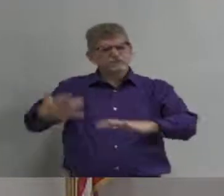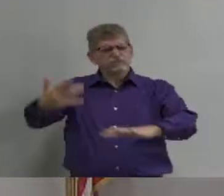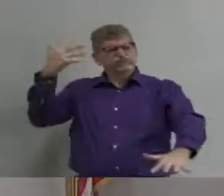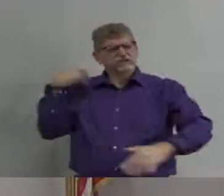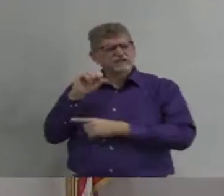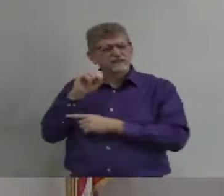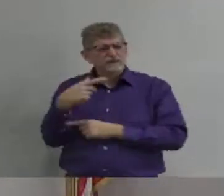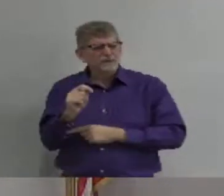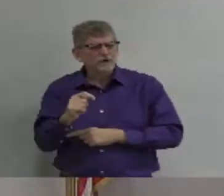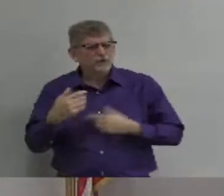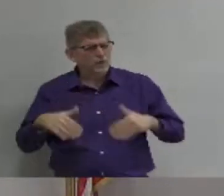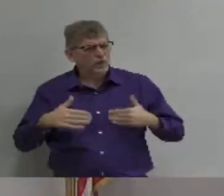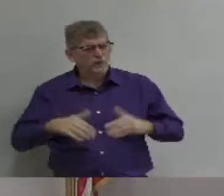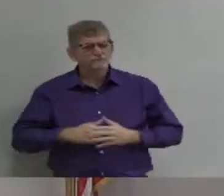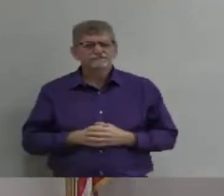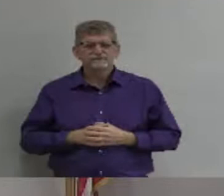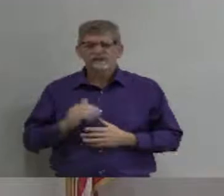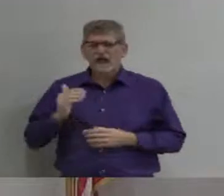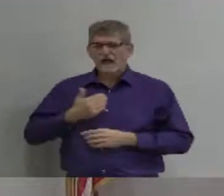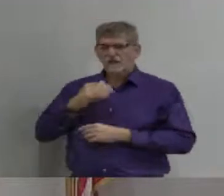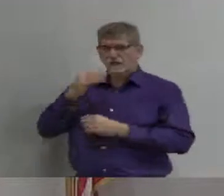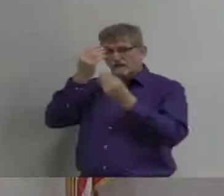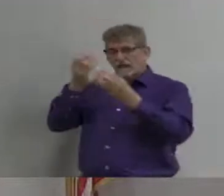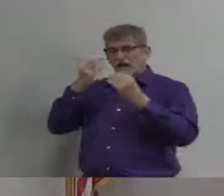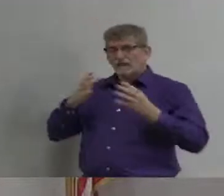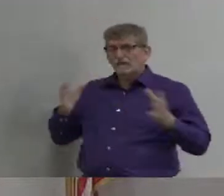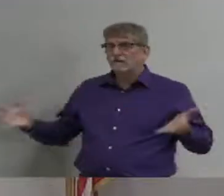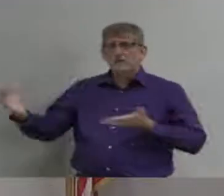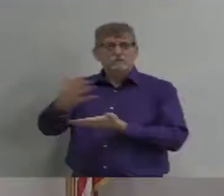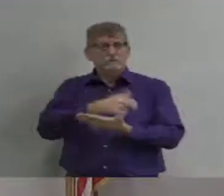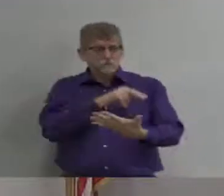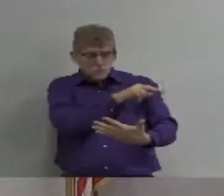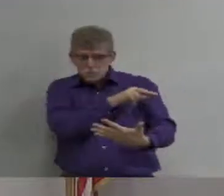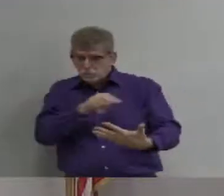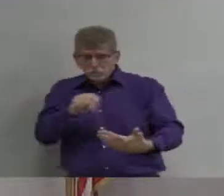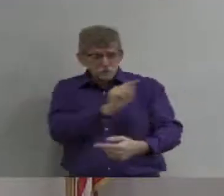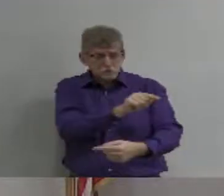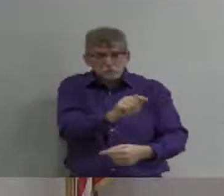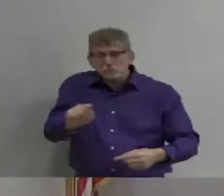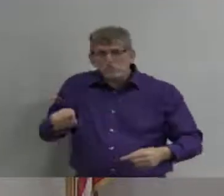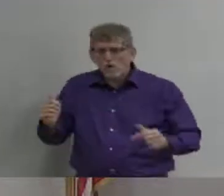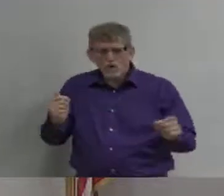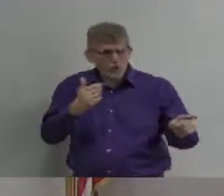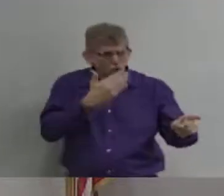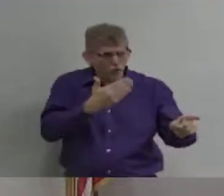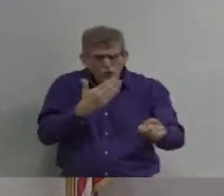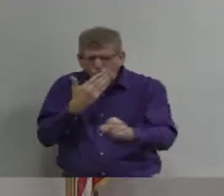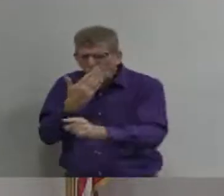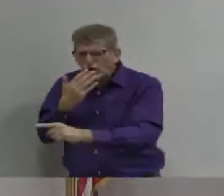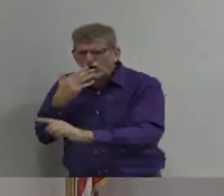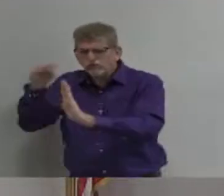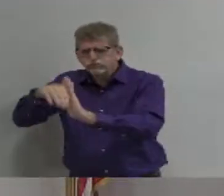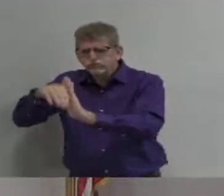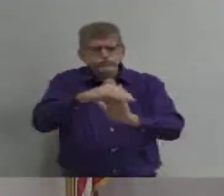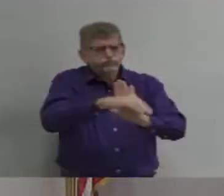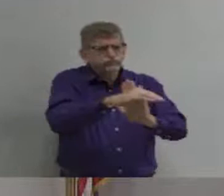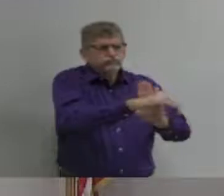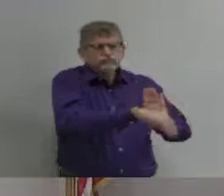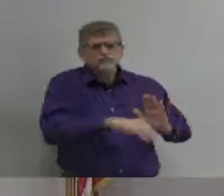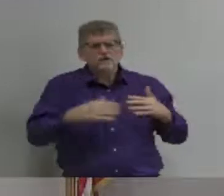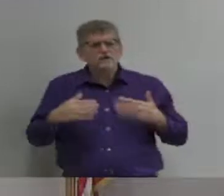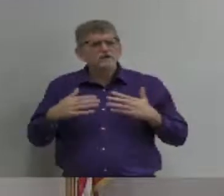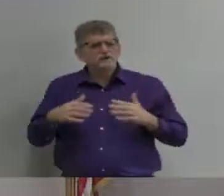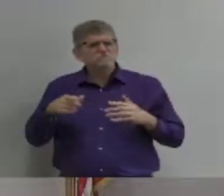our data overall is back down to where we were in about